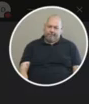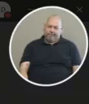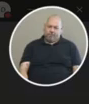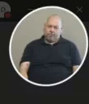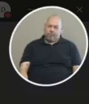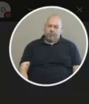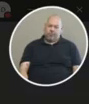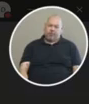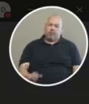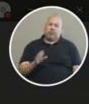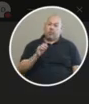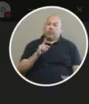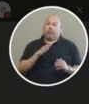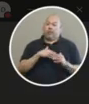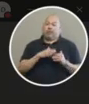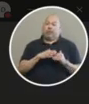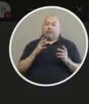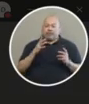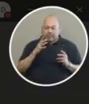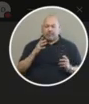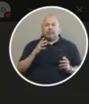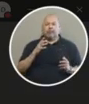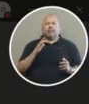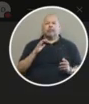Okay, next is